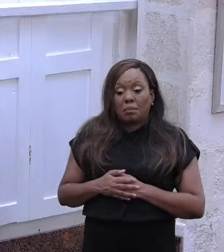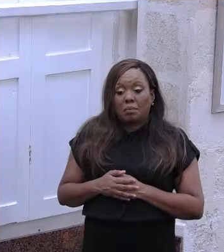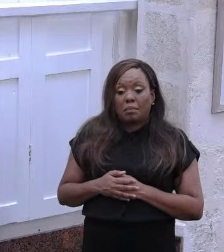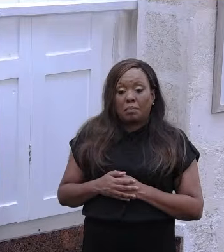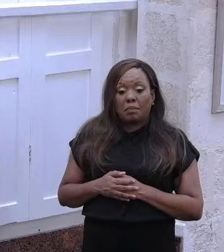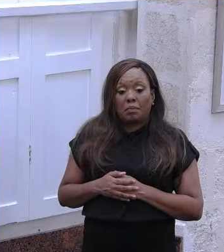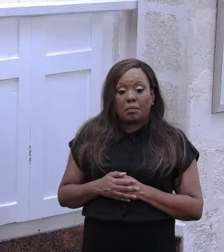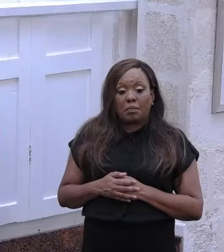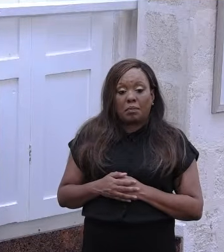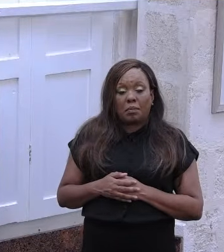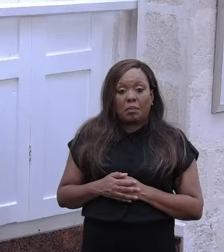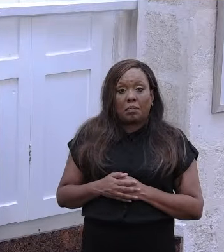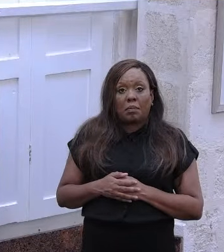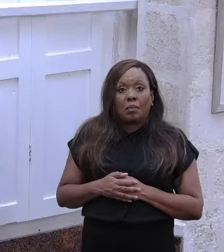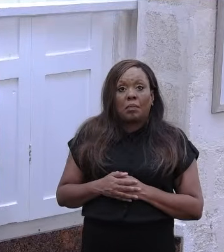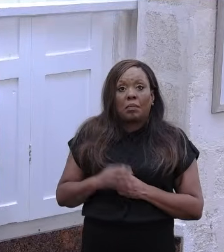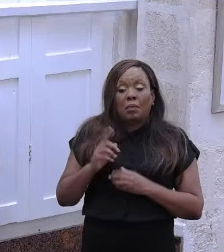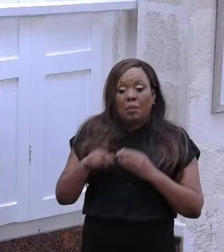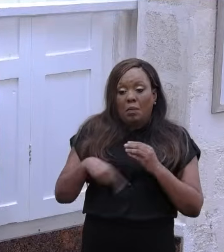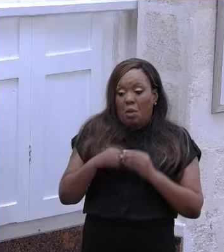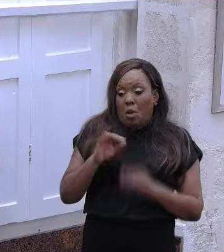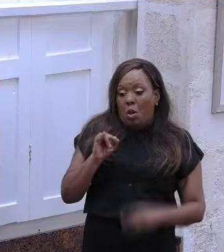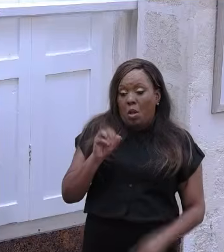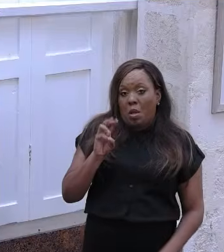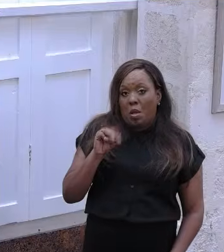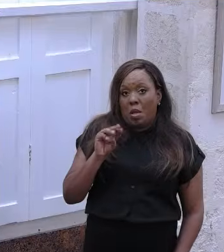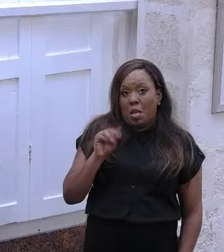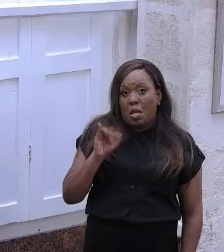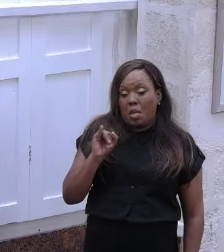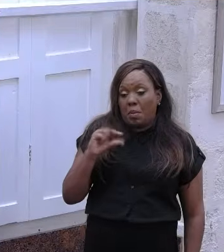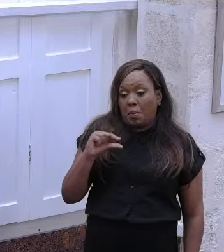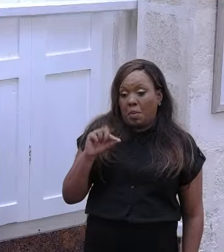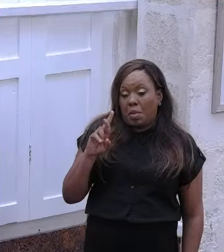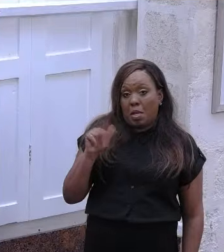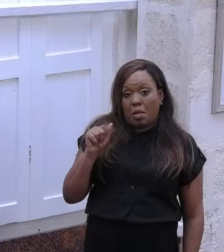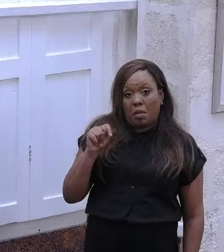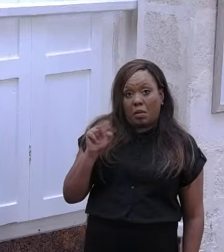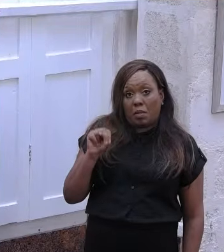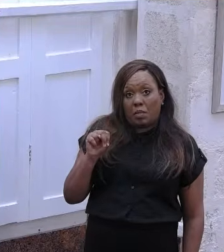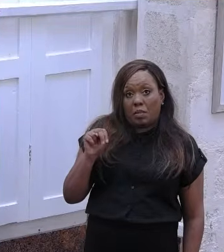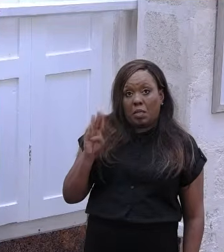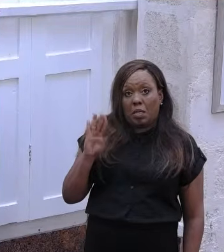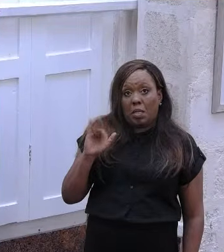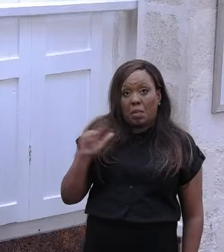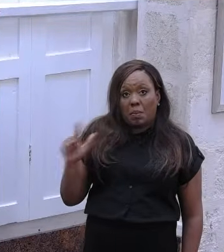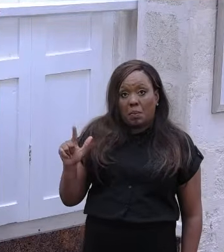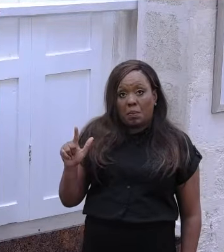immigration bill browse entry prohibition power, and